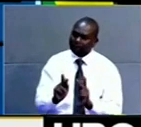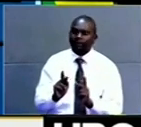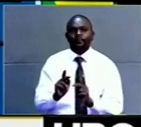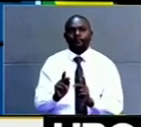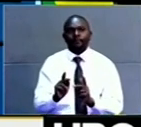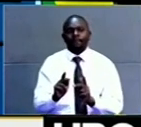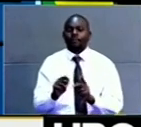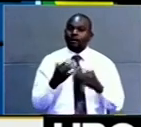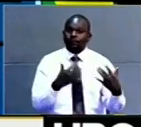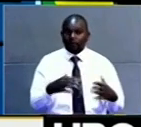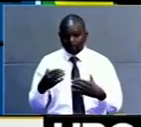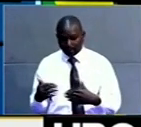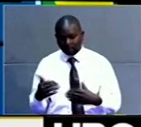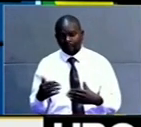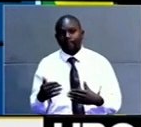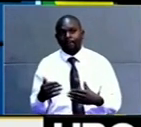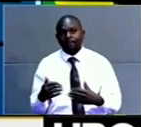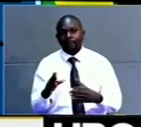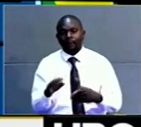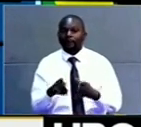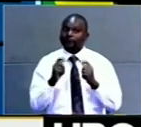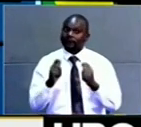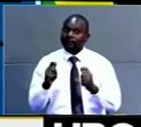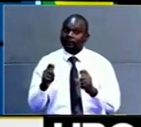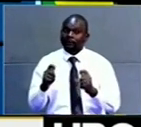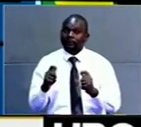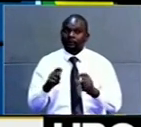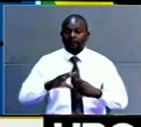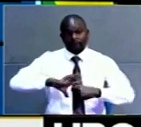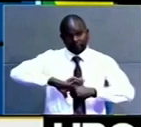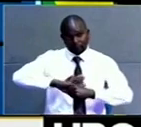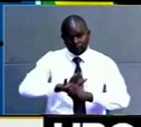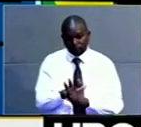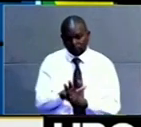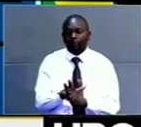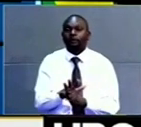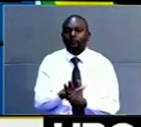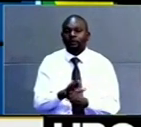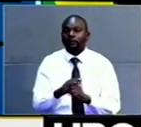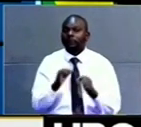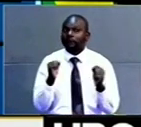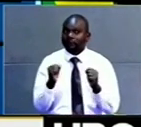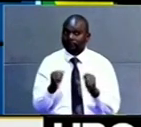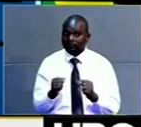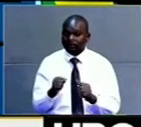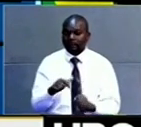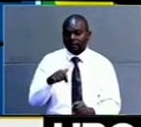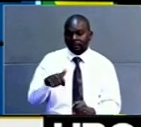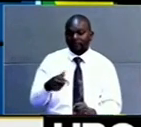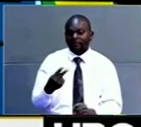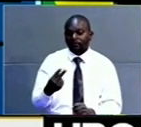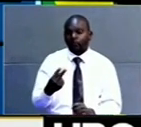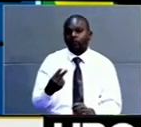And the players, provide the players are tested for COVID-19 72 hours